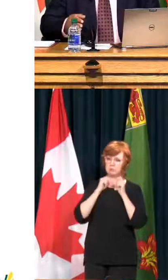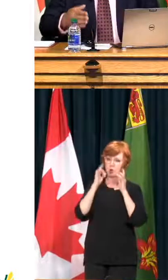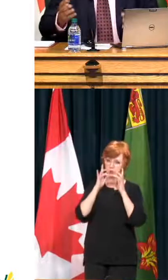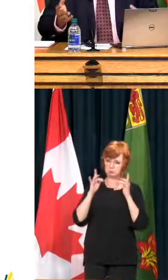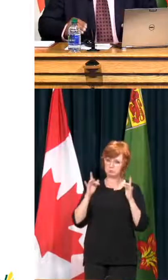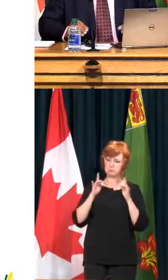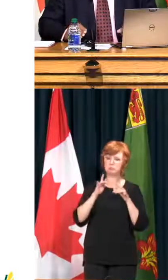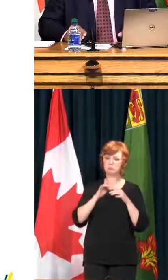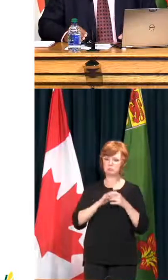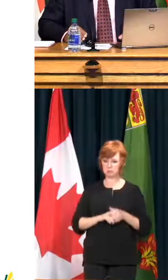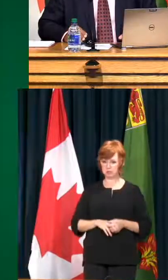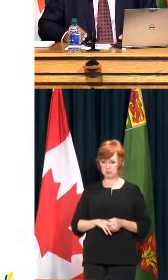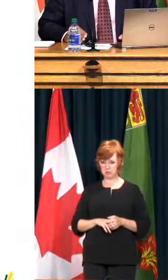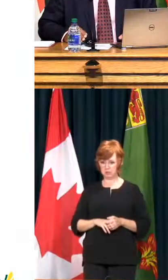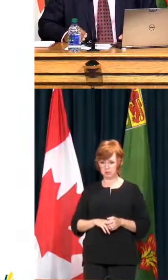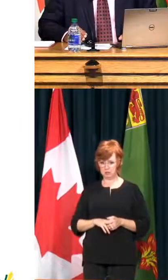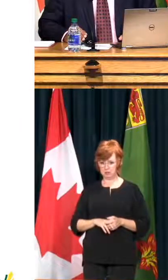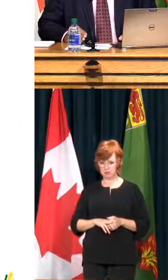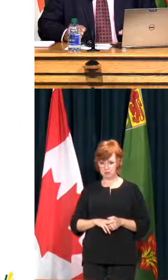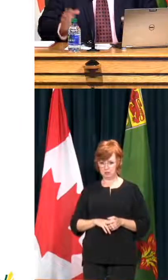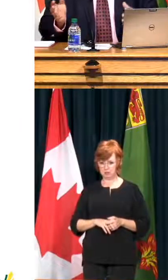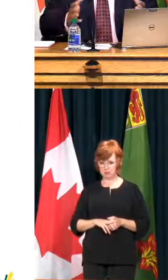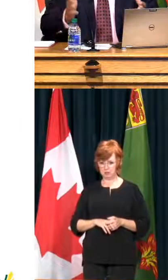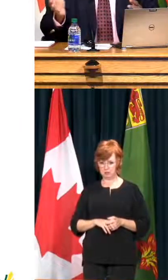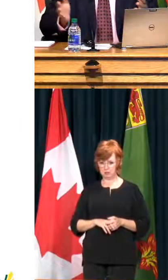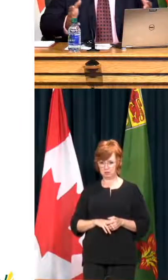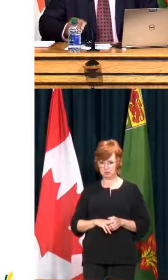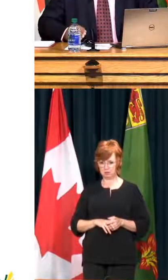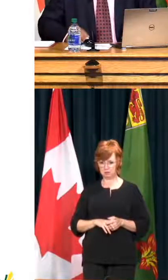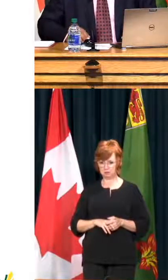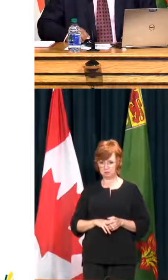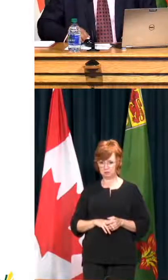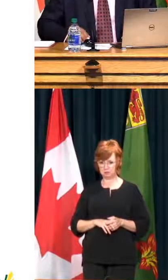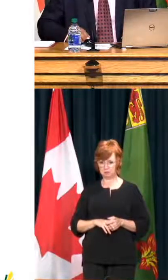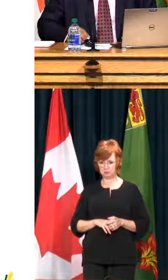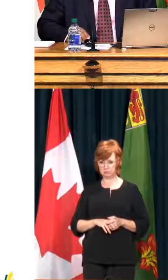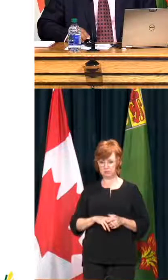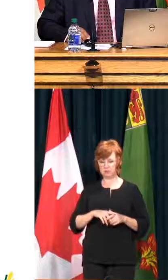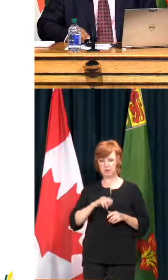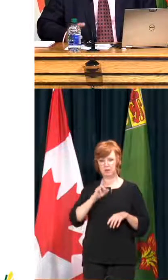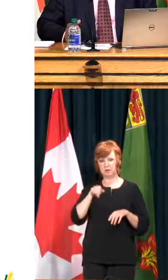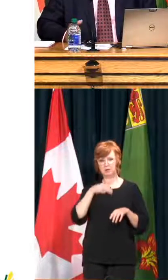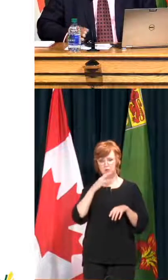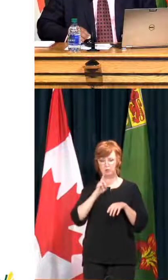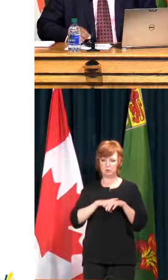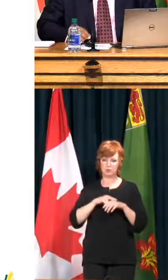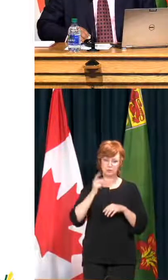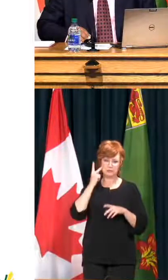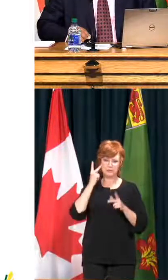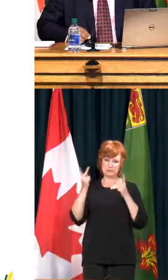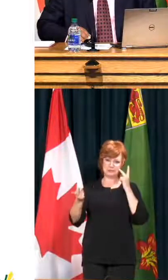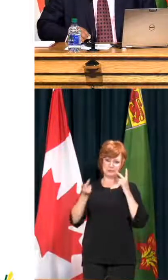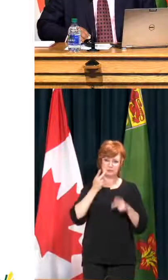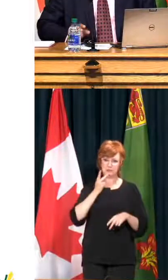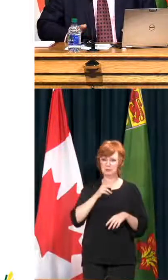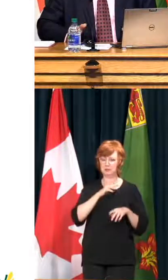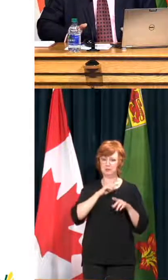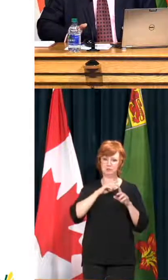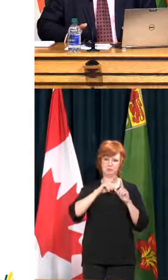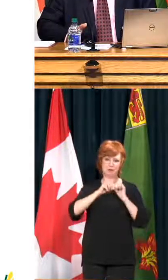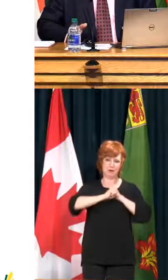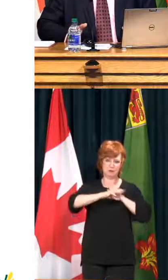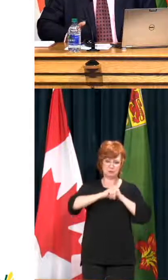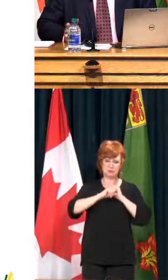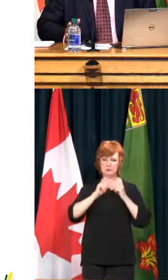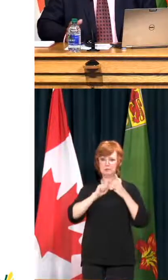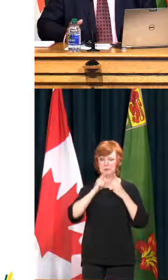there's lots of infographics floating around, and all have their strengths and limitations. But, I think one